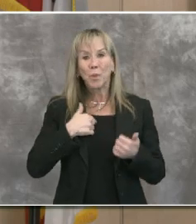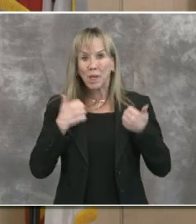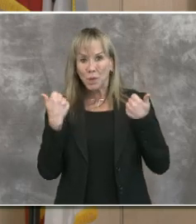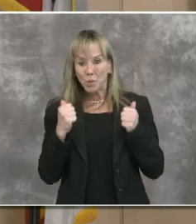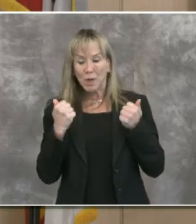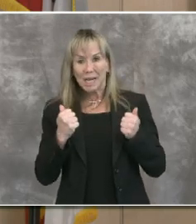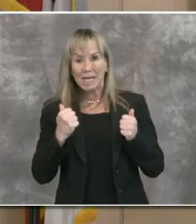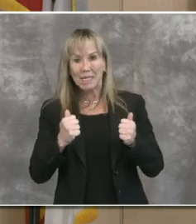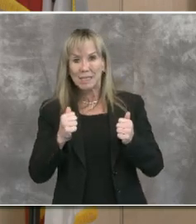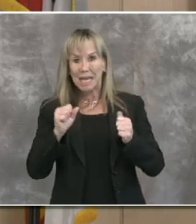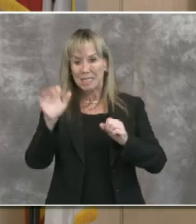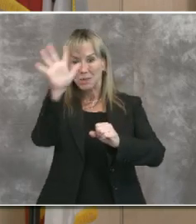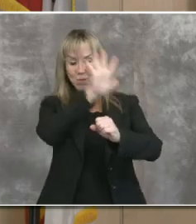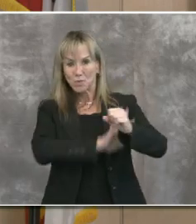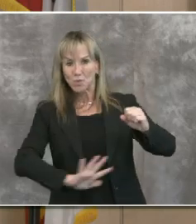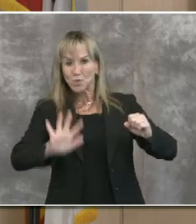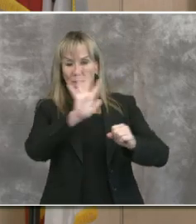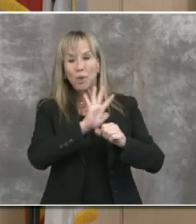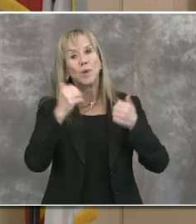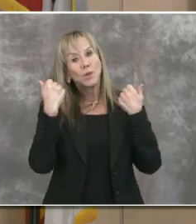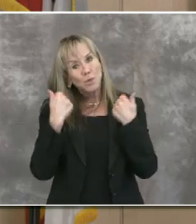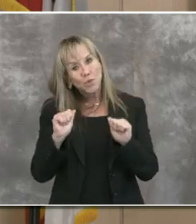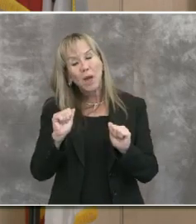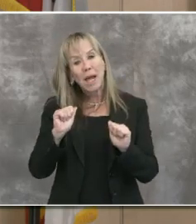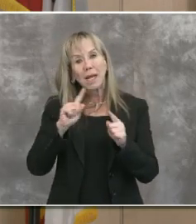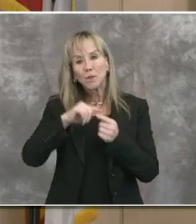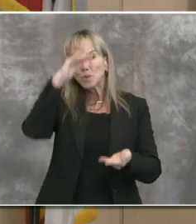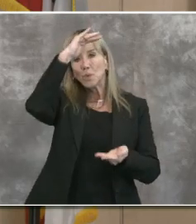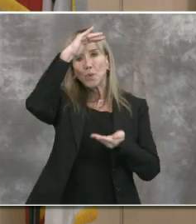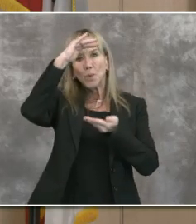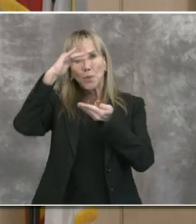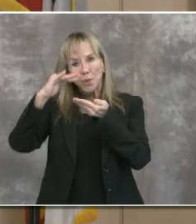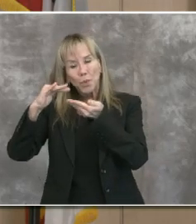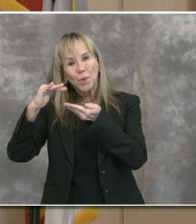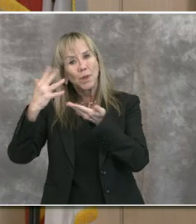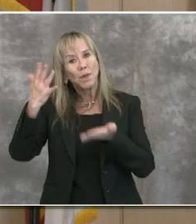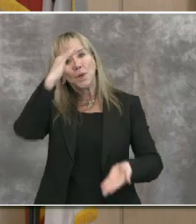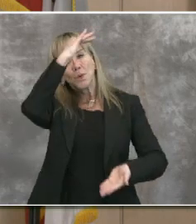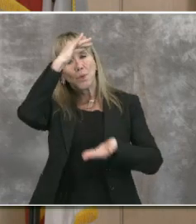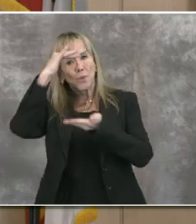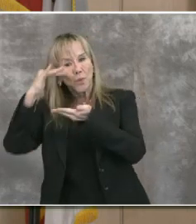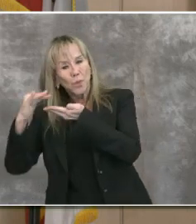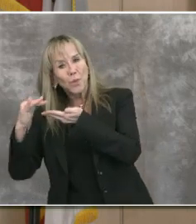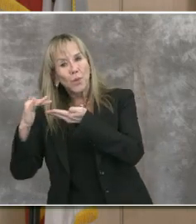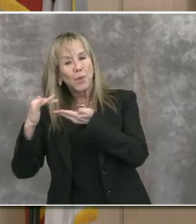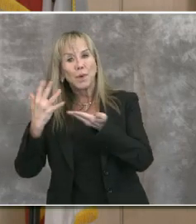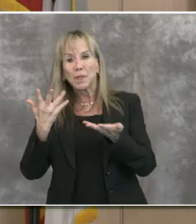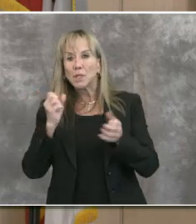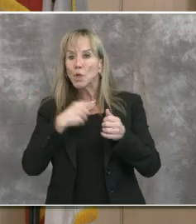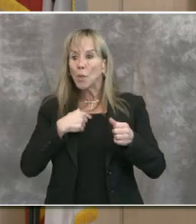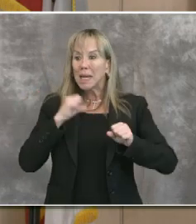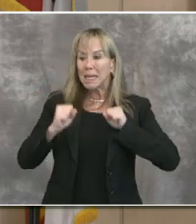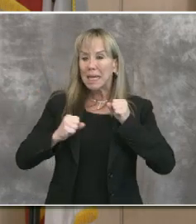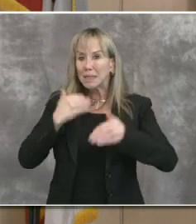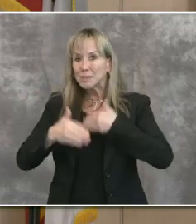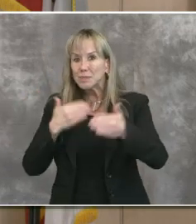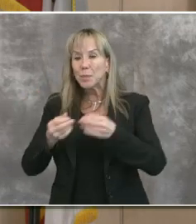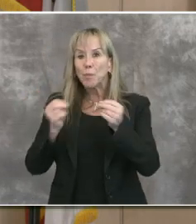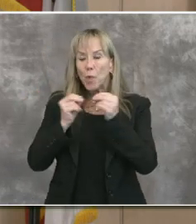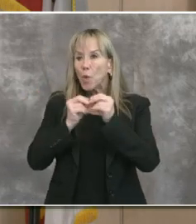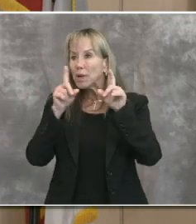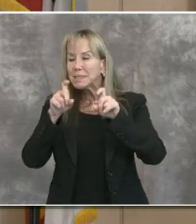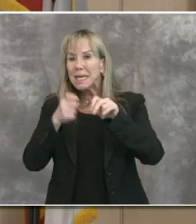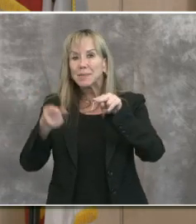to do as a region is truly bend the curve, flatten the curve, buy ourselves time to build up our capacity, our